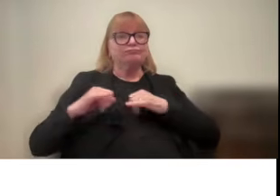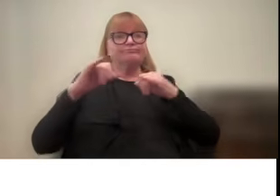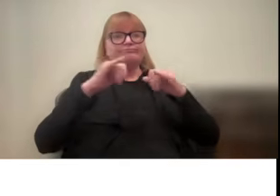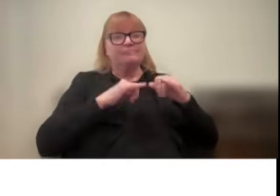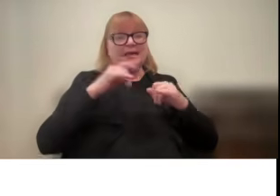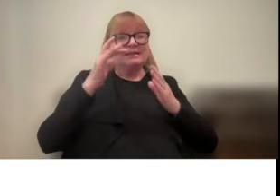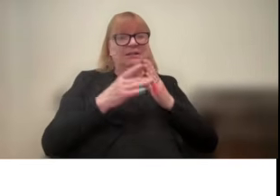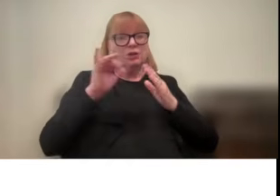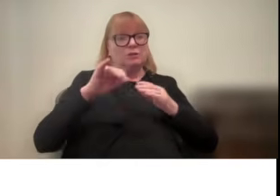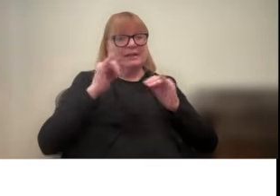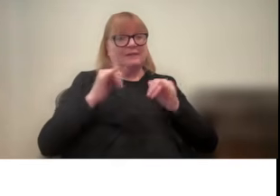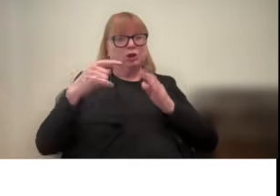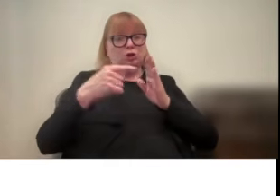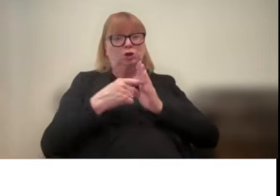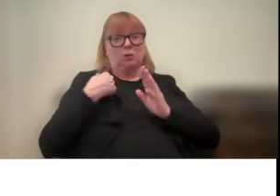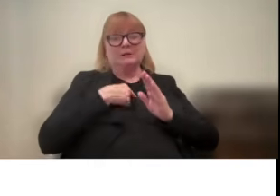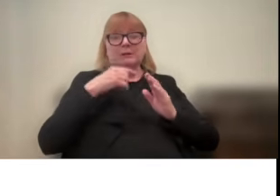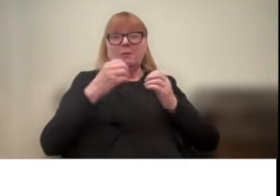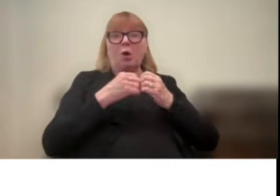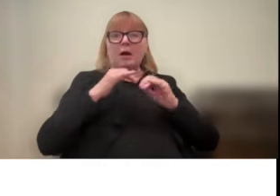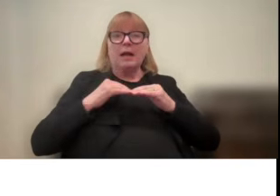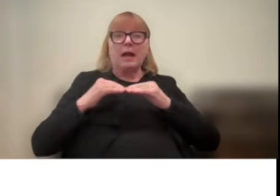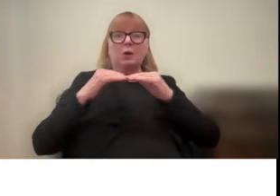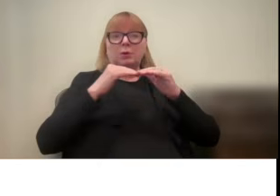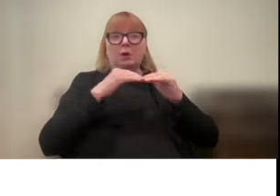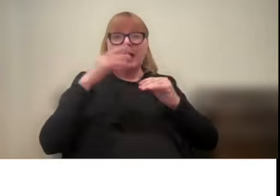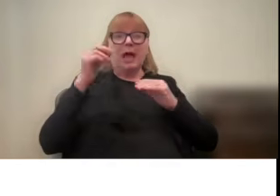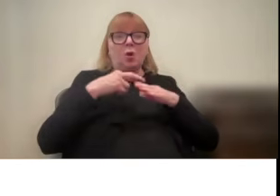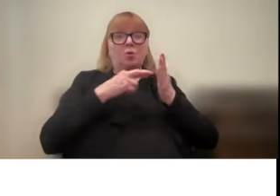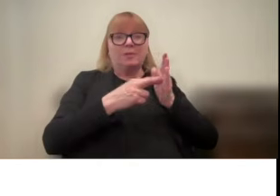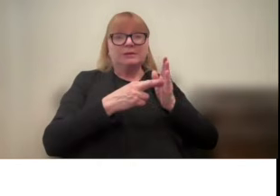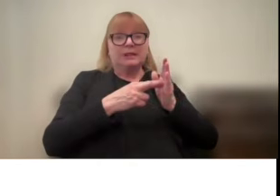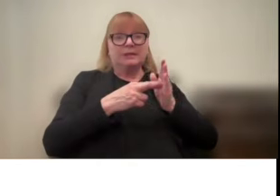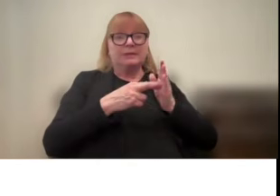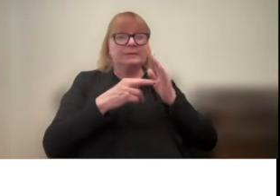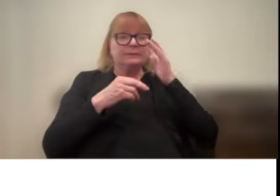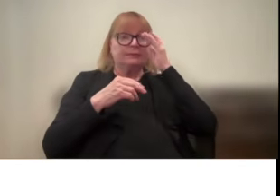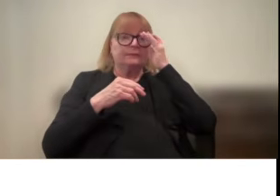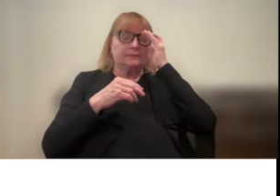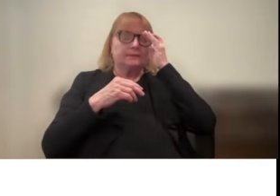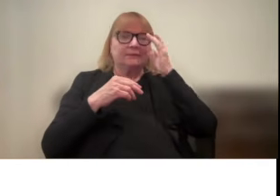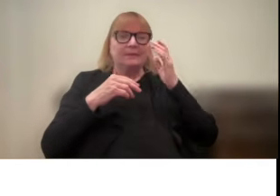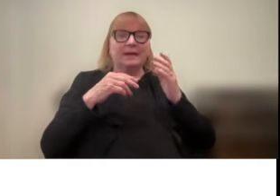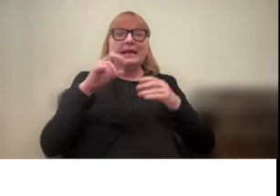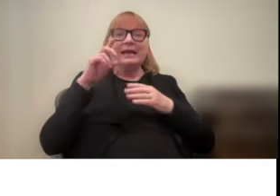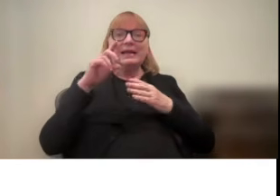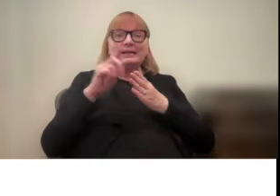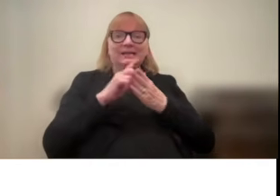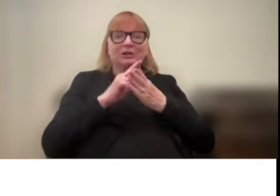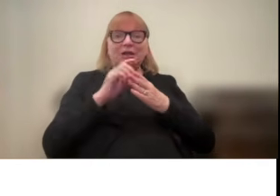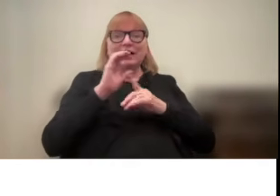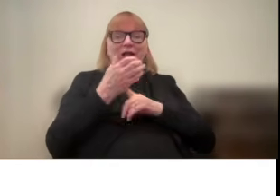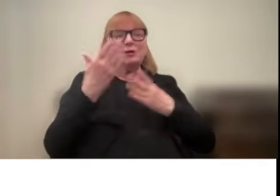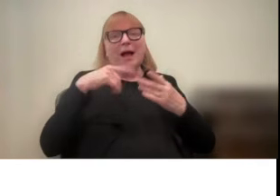these individuals show us what's more equitable and represented in the representative digital culture